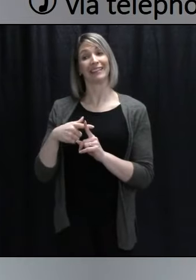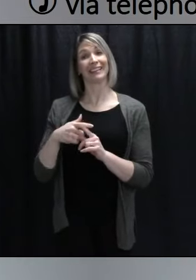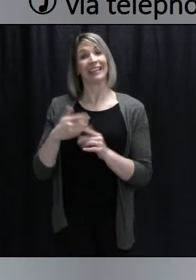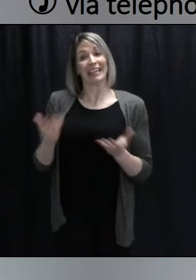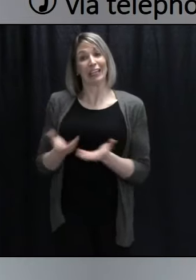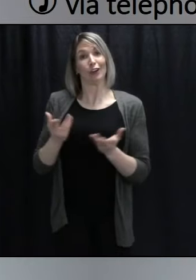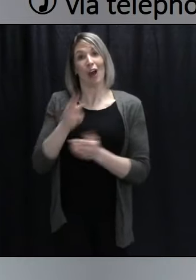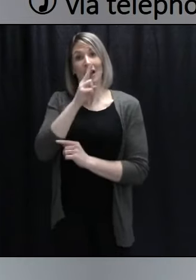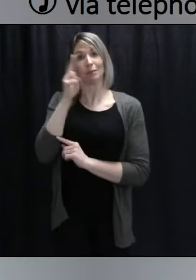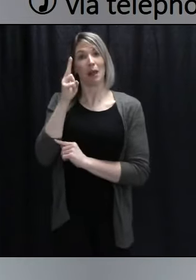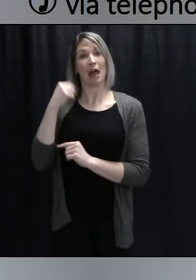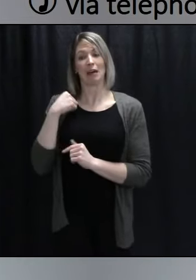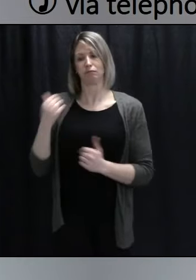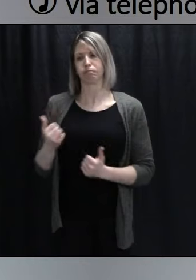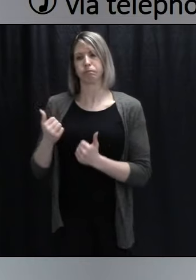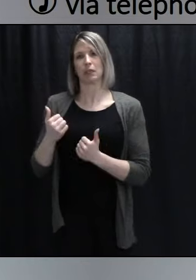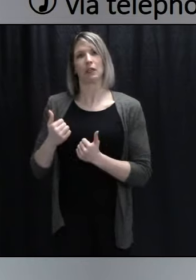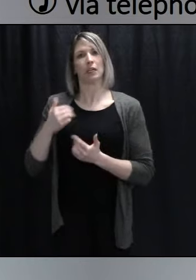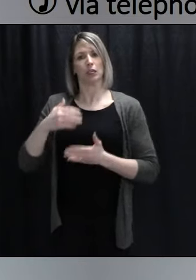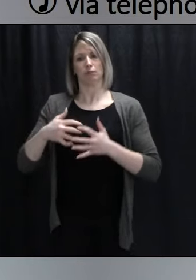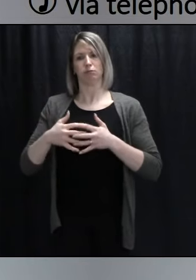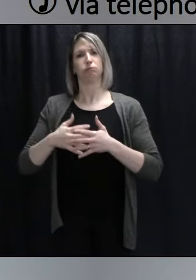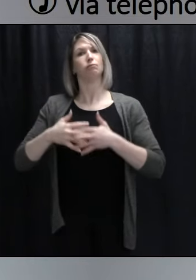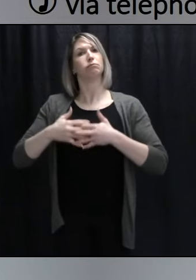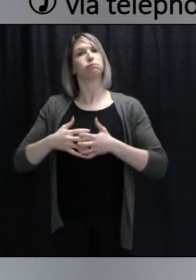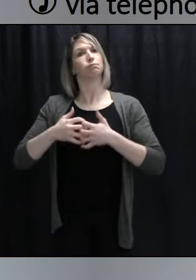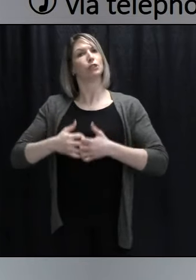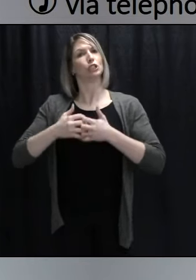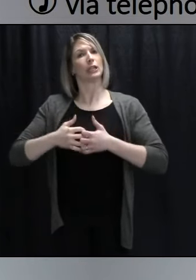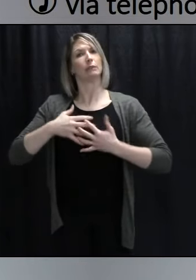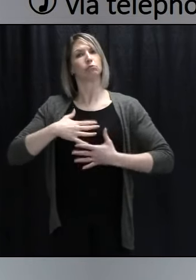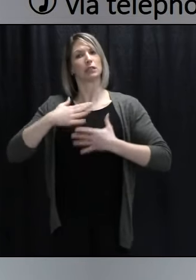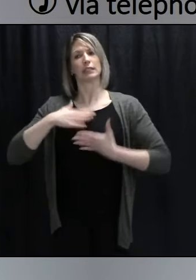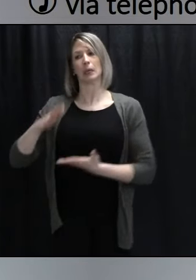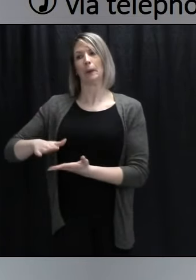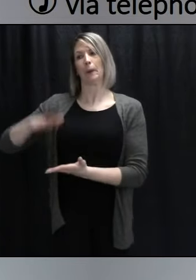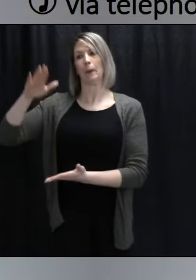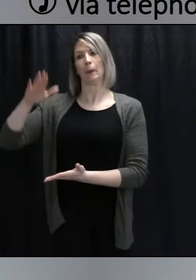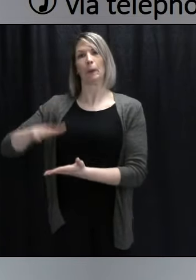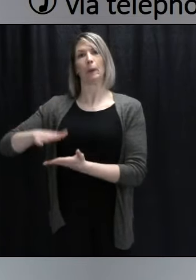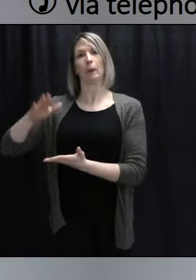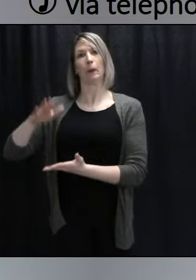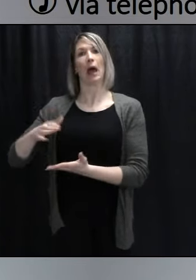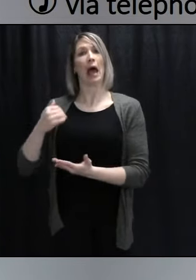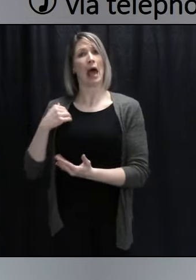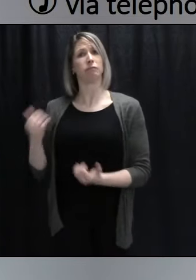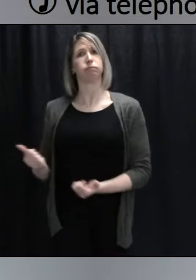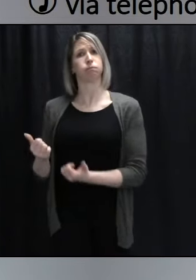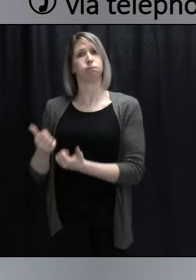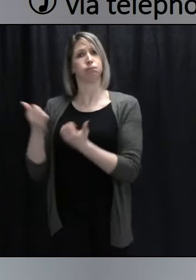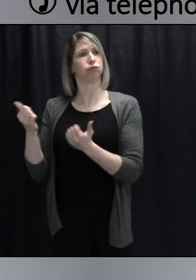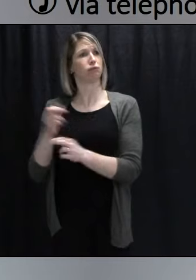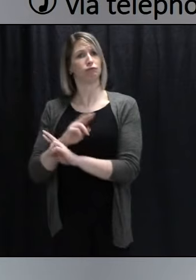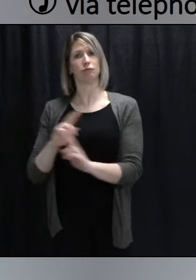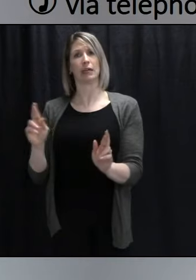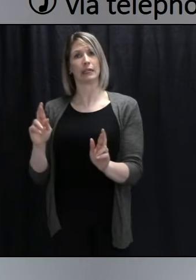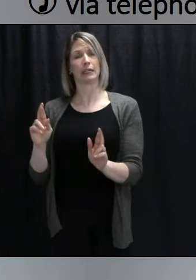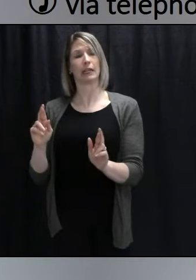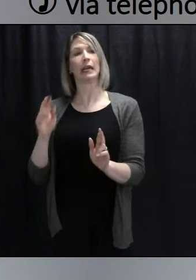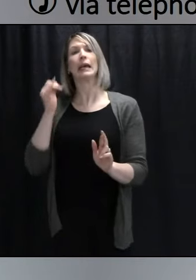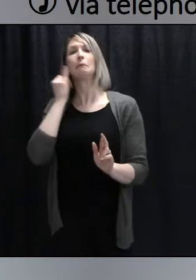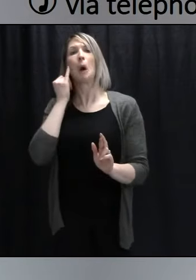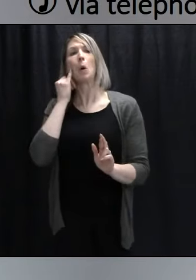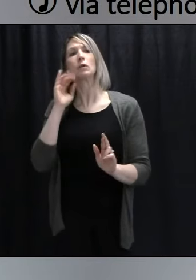bed than a lot of other American jurisdictions, which are often held up as the way to do it. I think